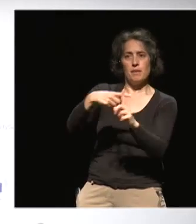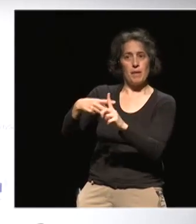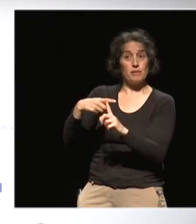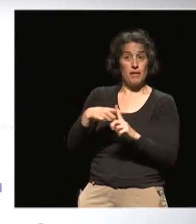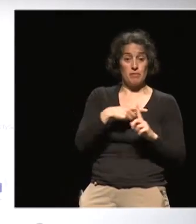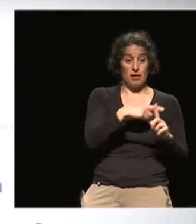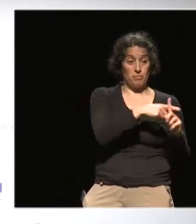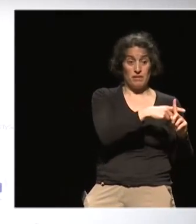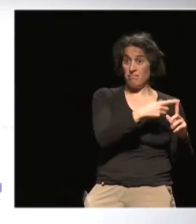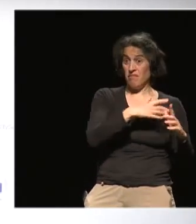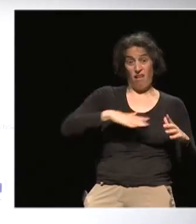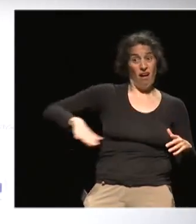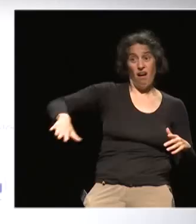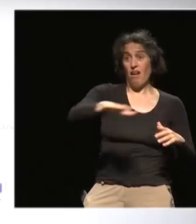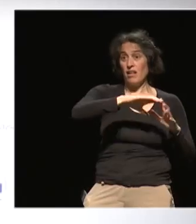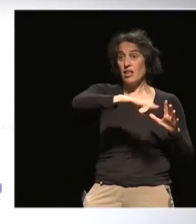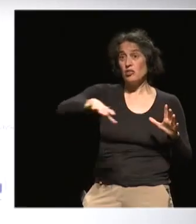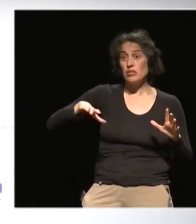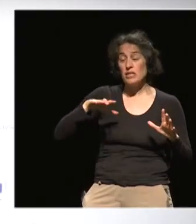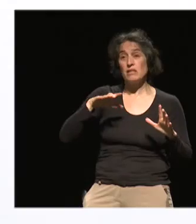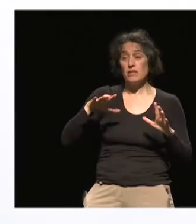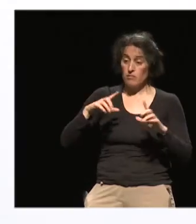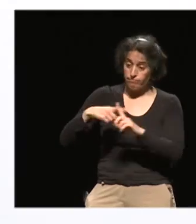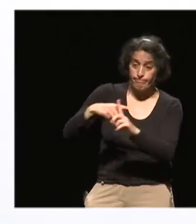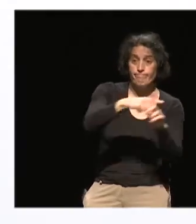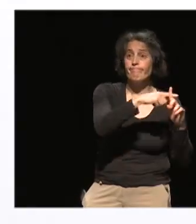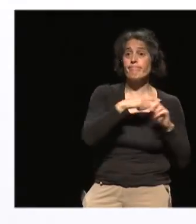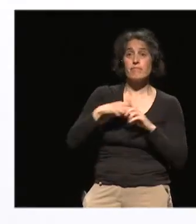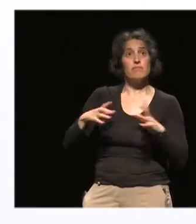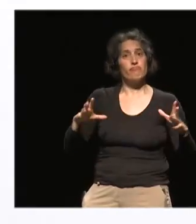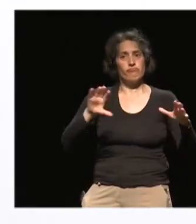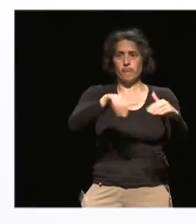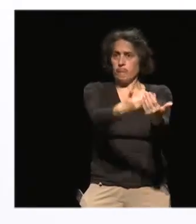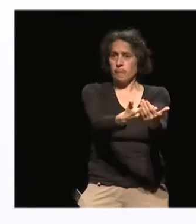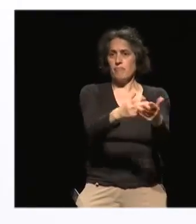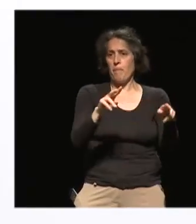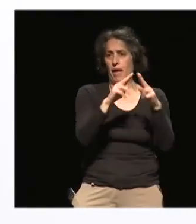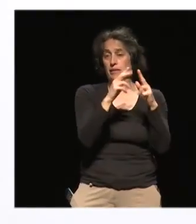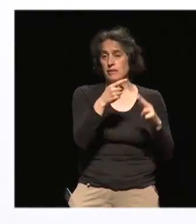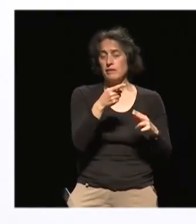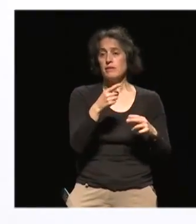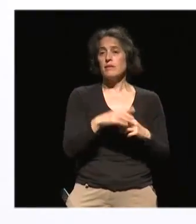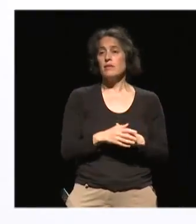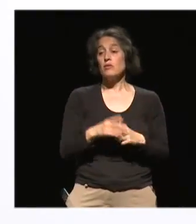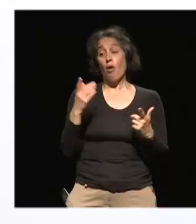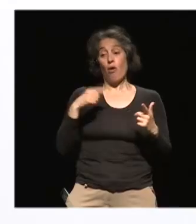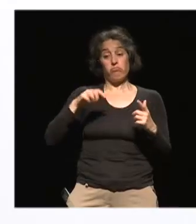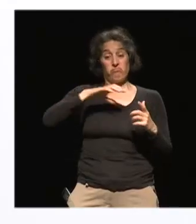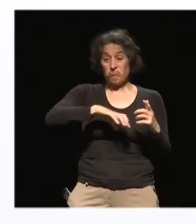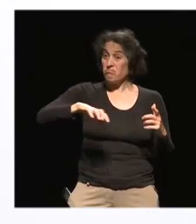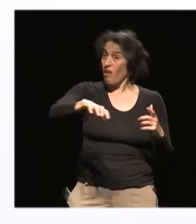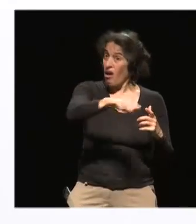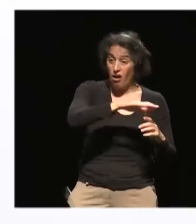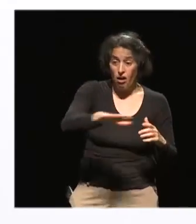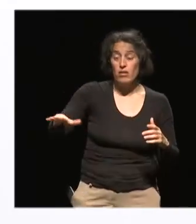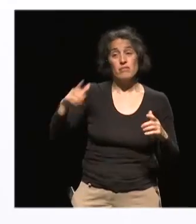in a very serious way, a very practical way. Countries will have to